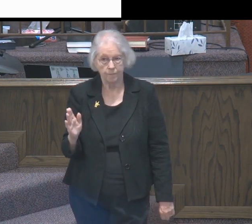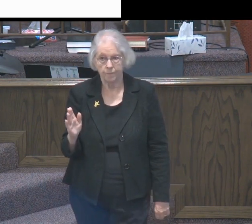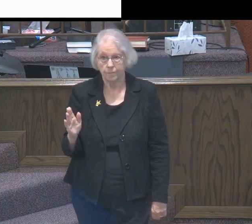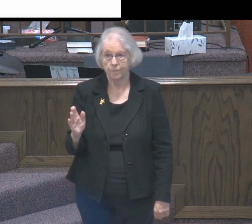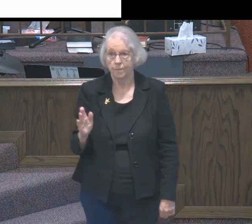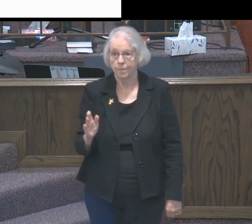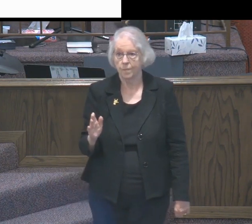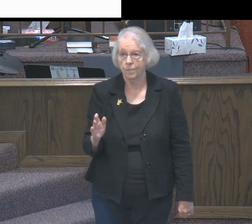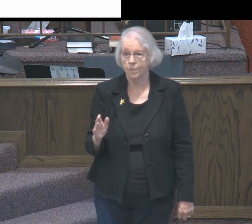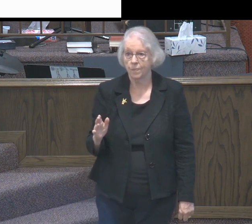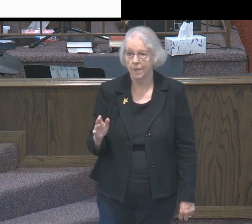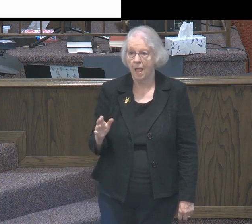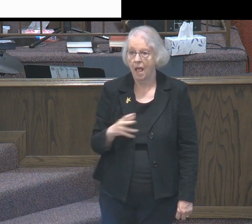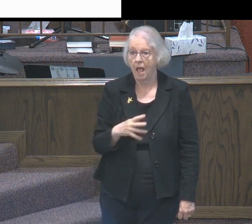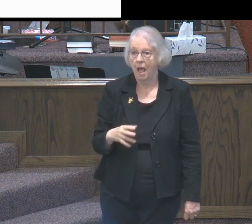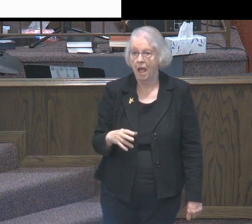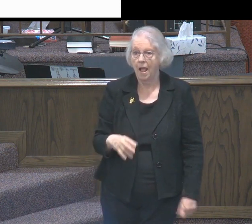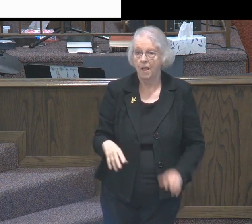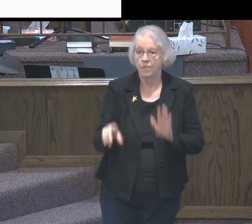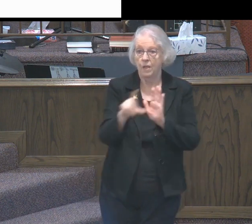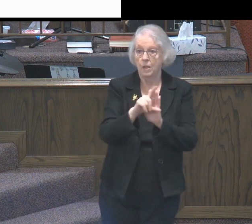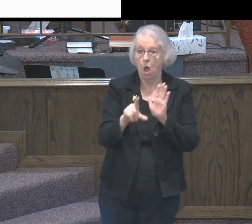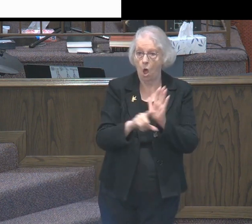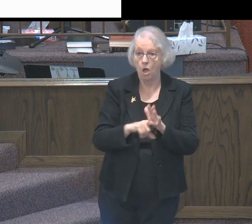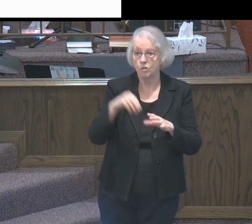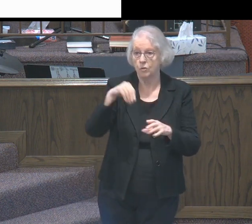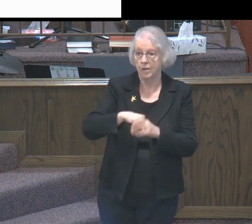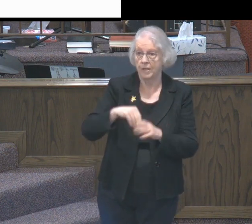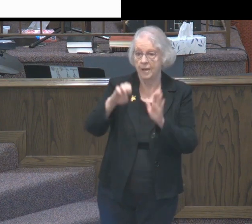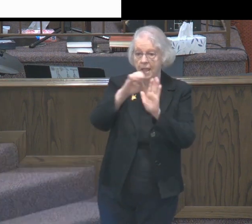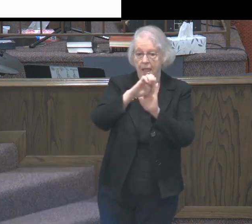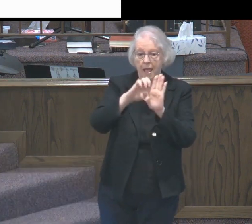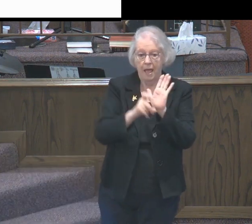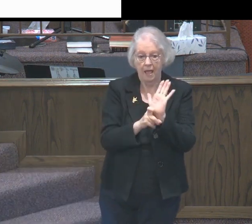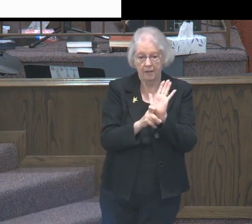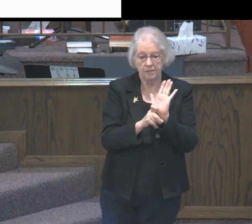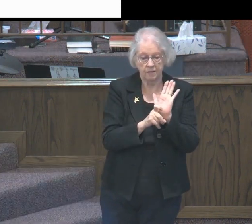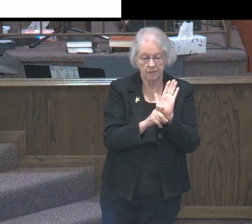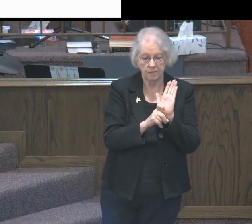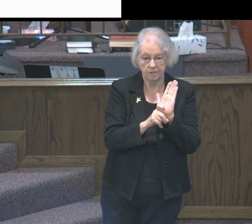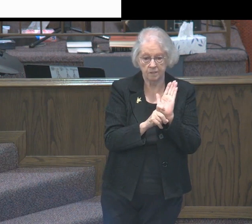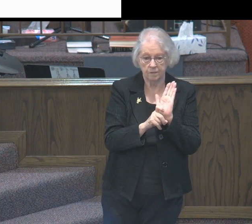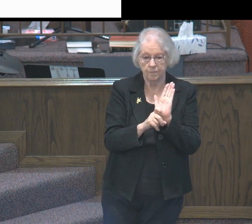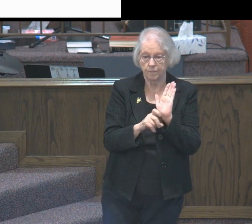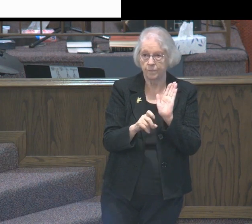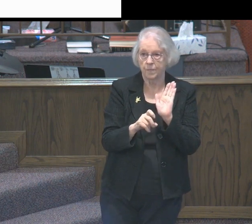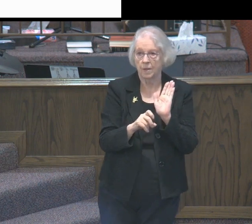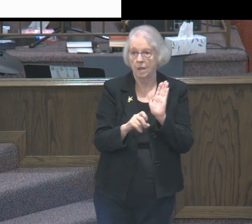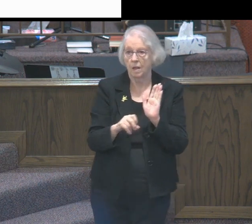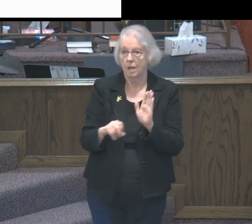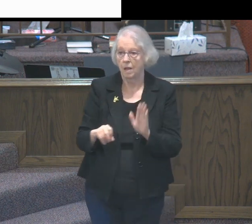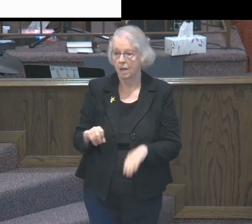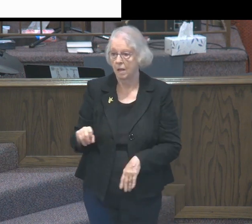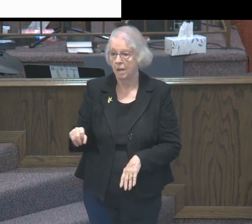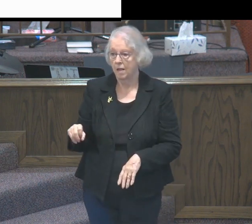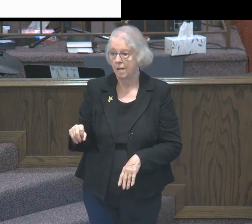through 11. Those are the laws, those are the commandments that have to do with my vertical, if you will. That's the thing we